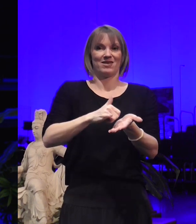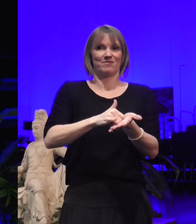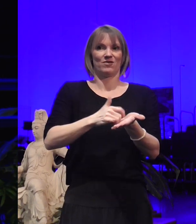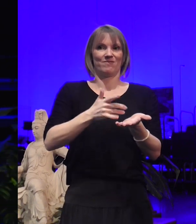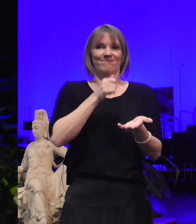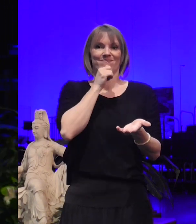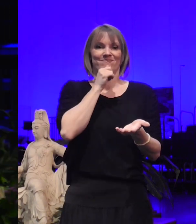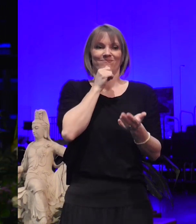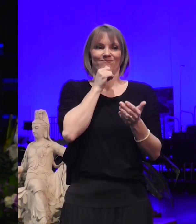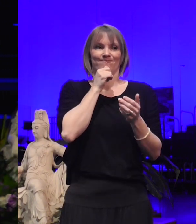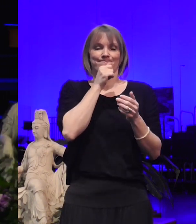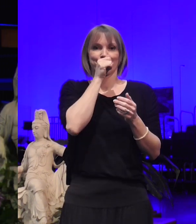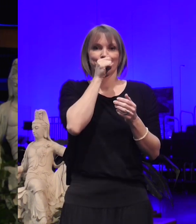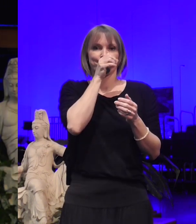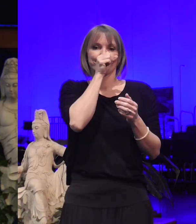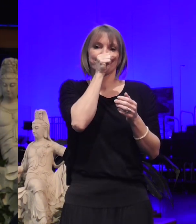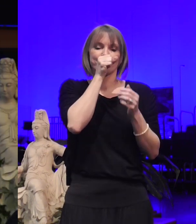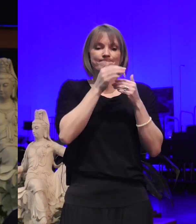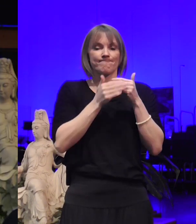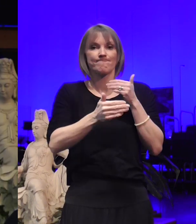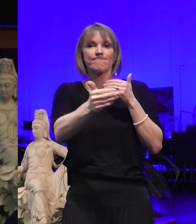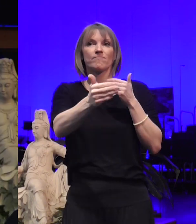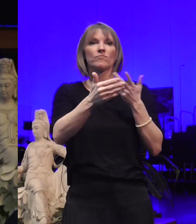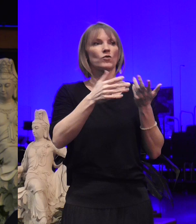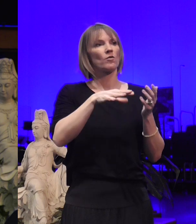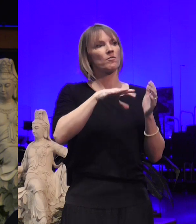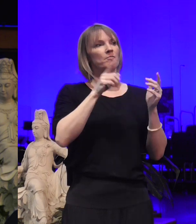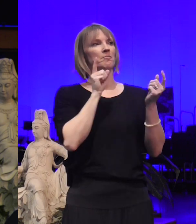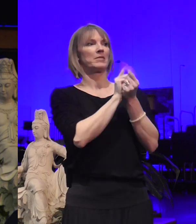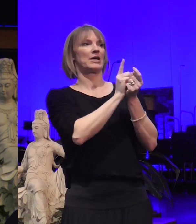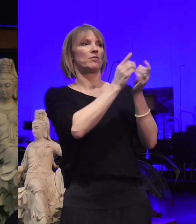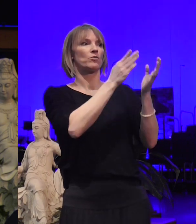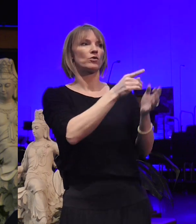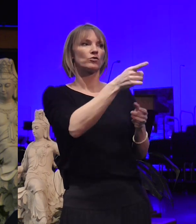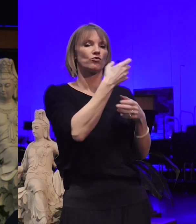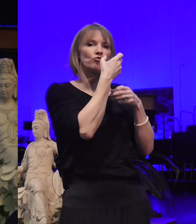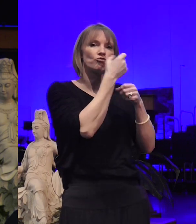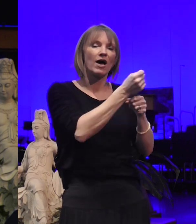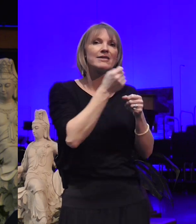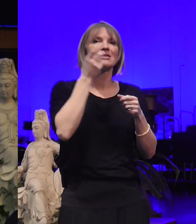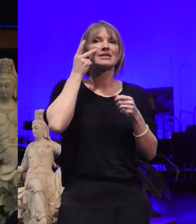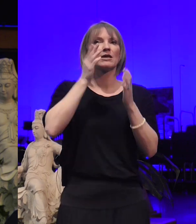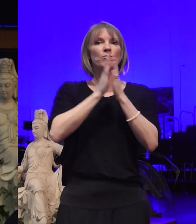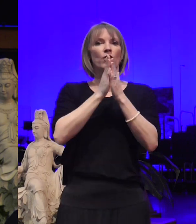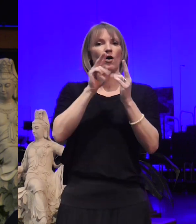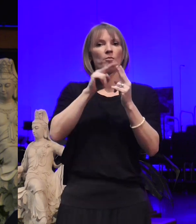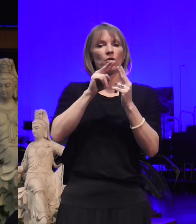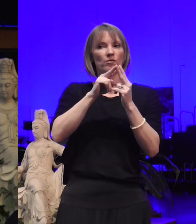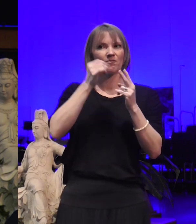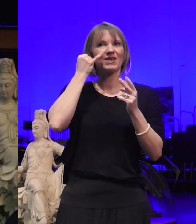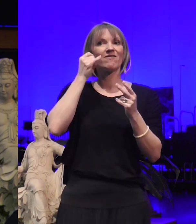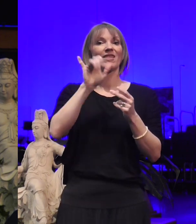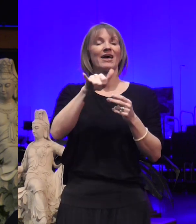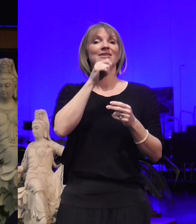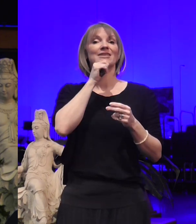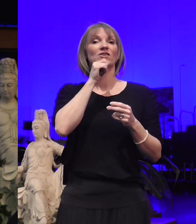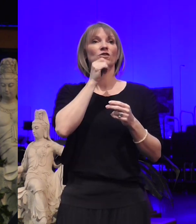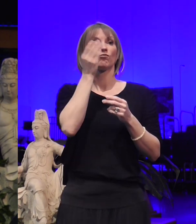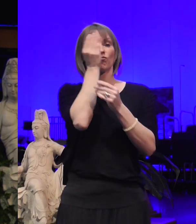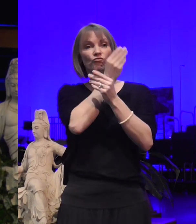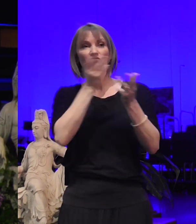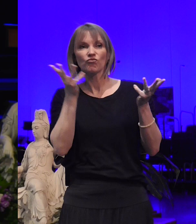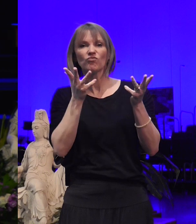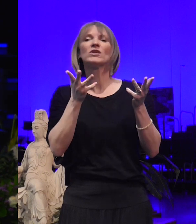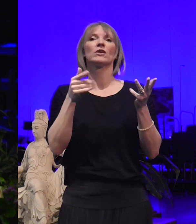told. So find that person you trust. See a practitioner today. And if you share that secret, you'll be beheld in